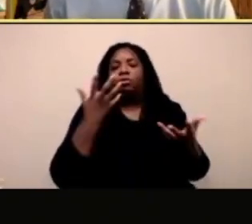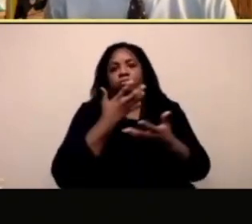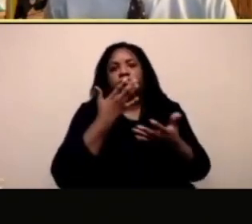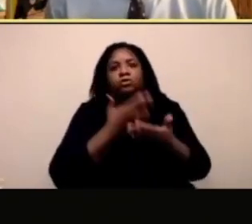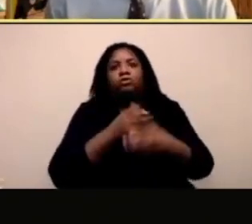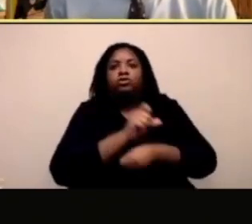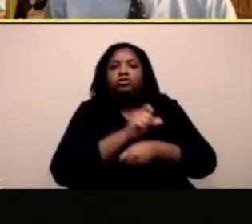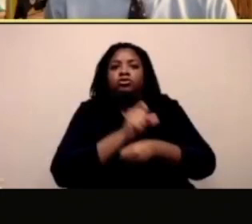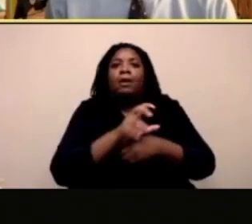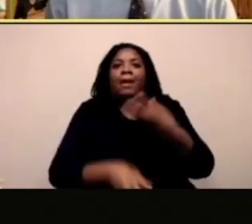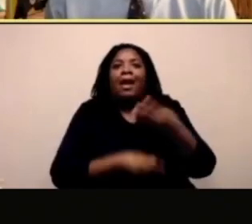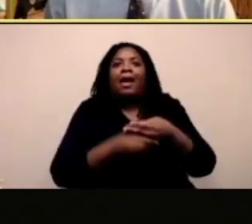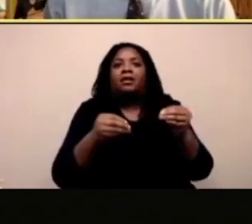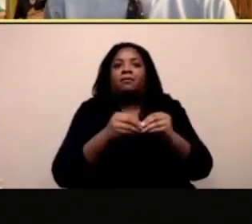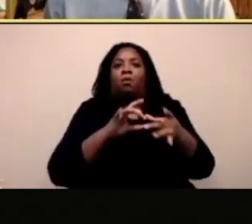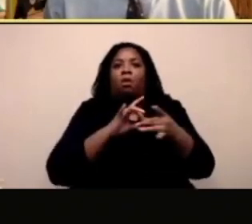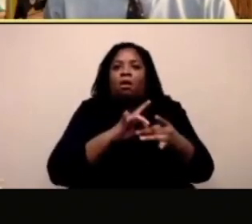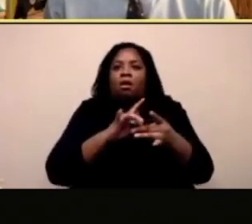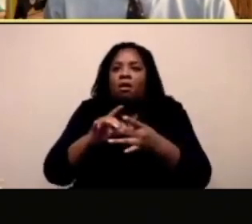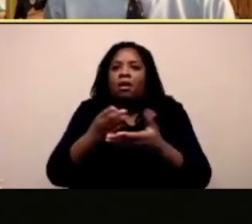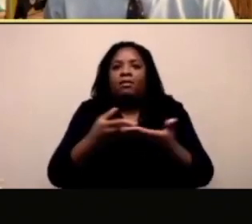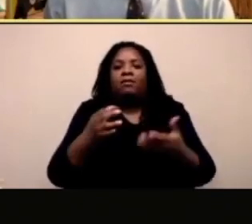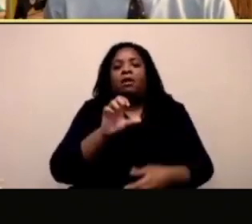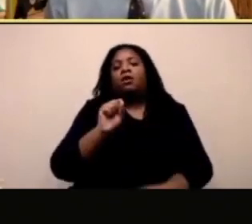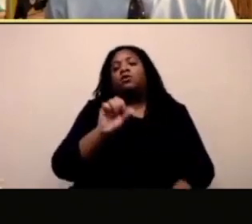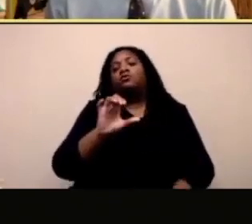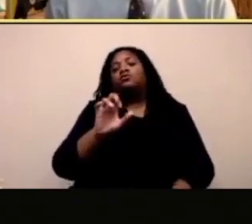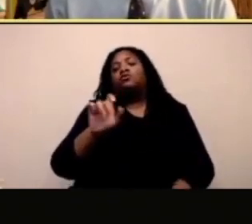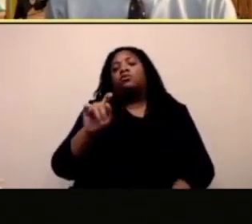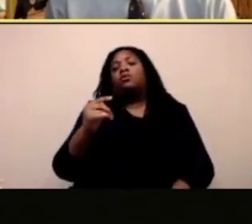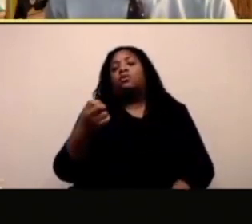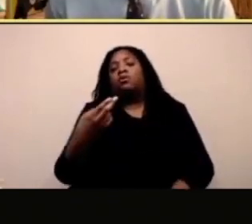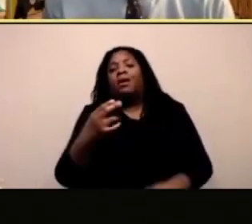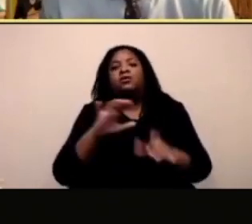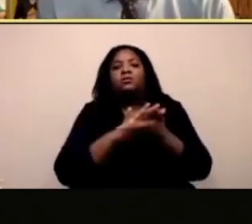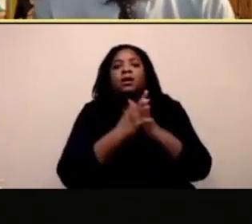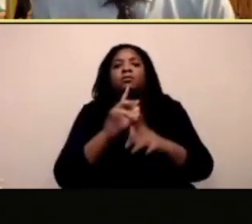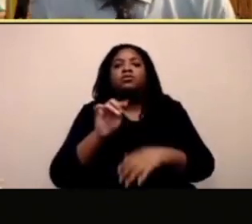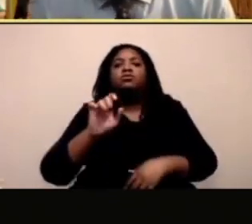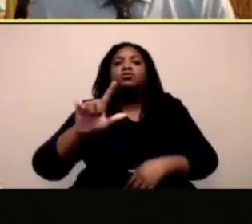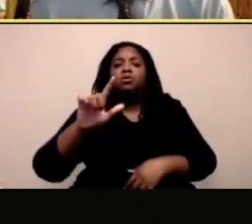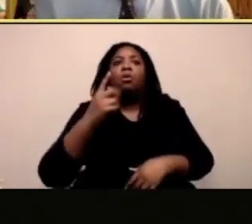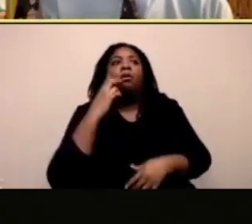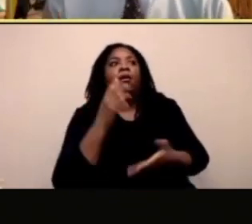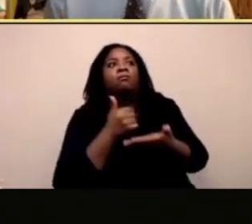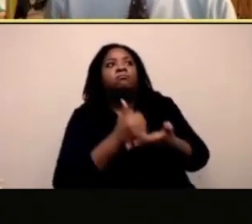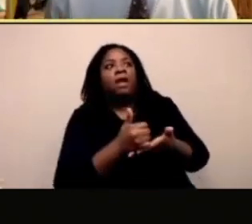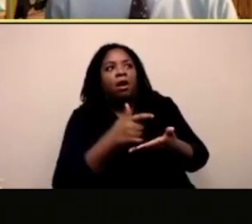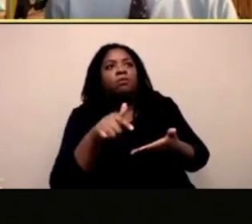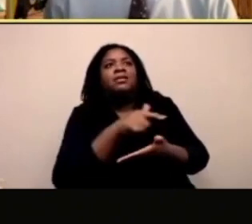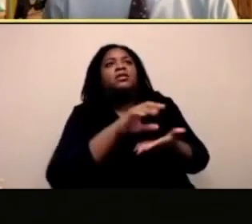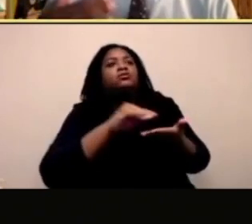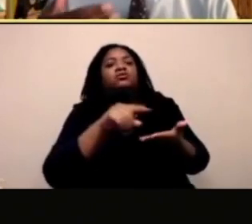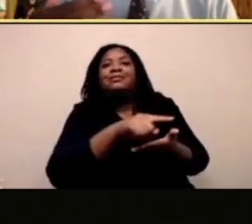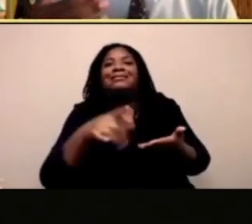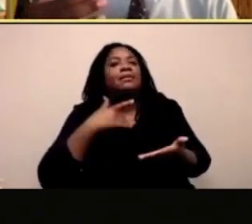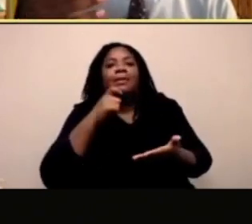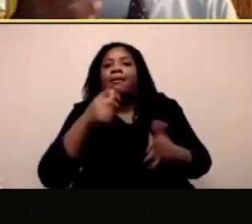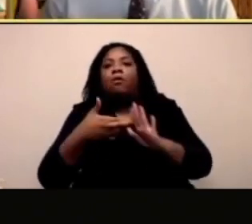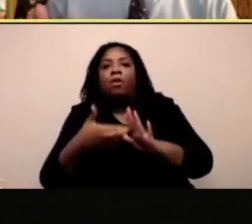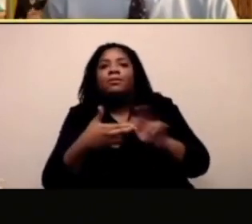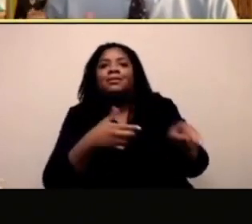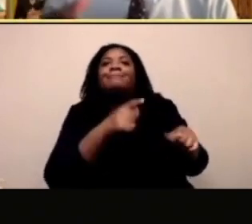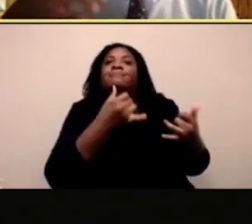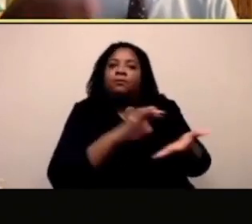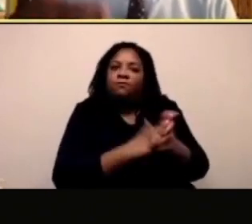adding relevancy and using Scratch as a tool to reach out to a lot of students who aren't traditionally represented. So as we